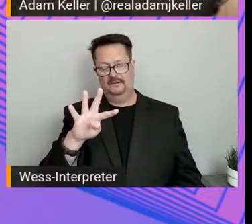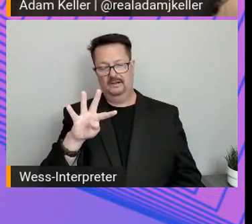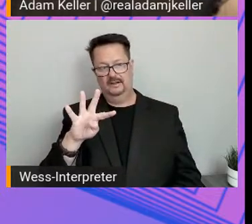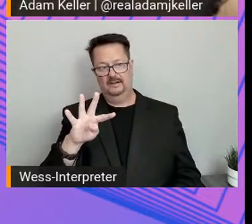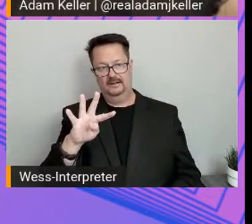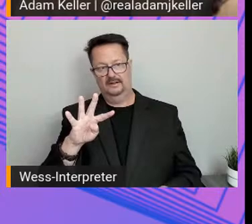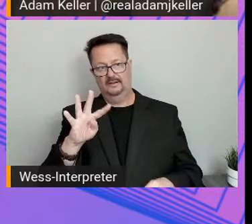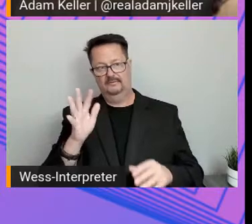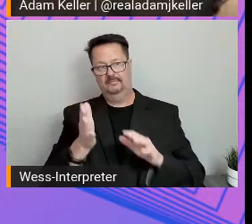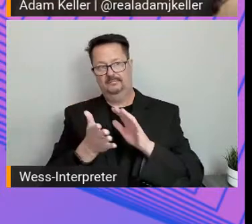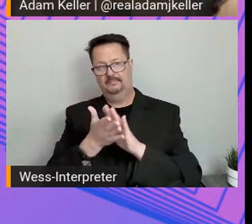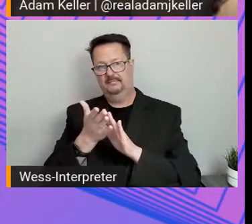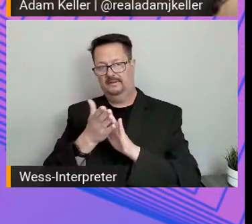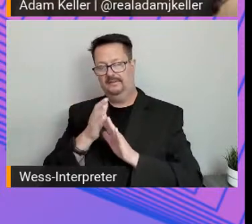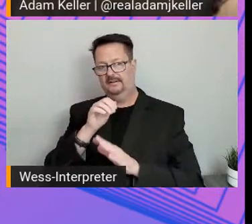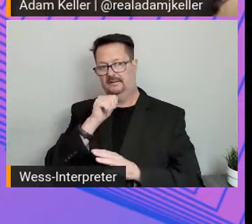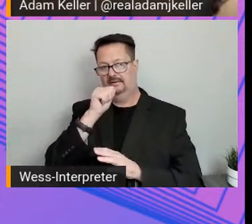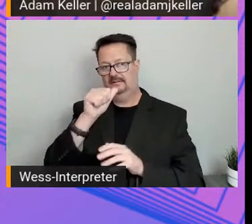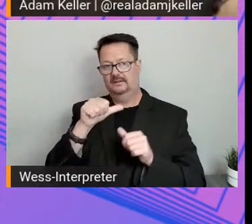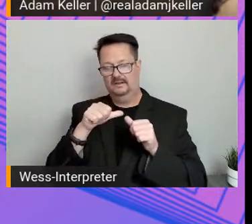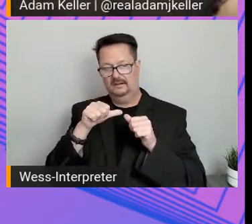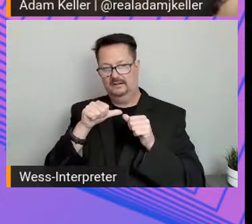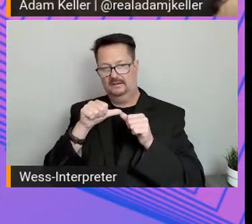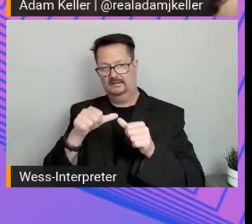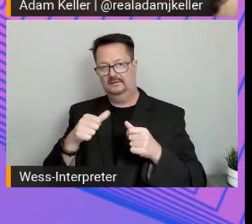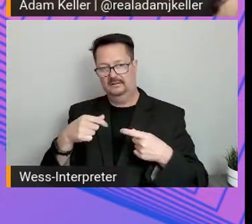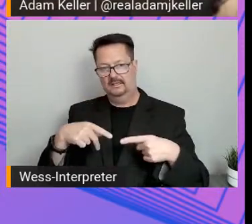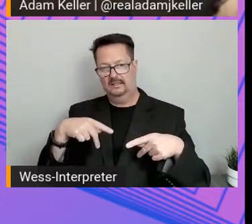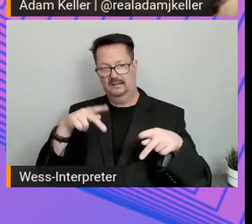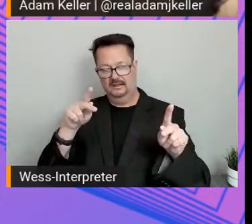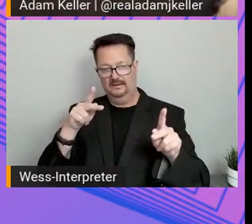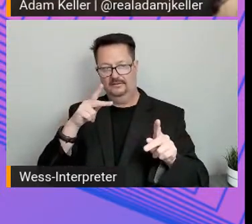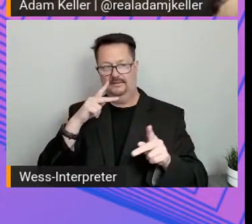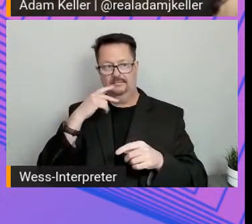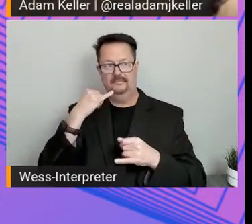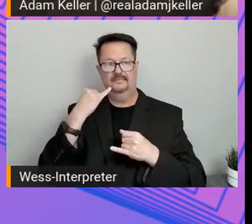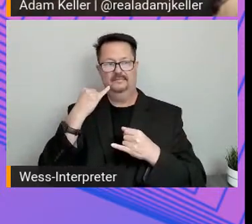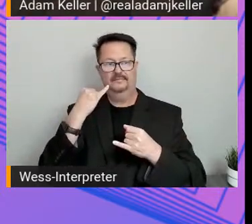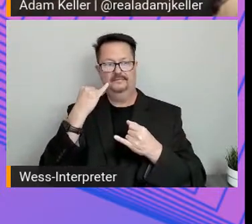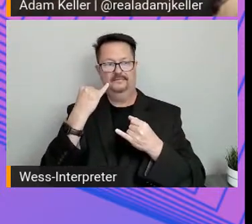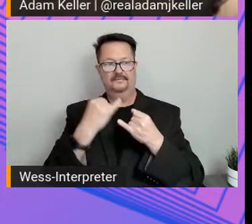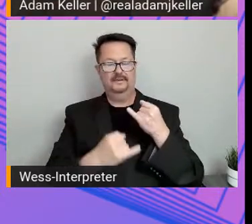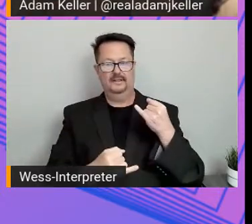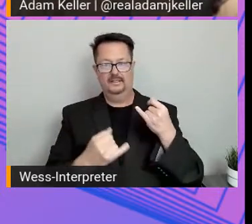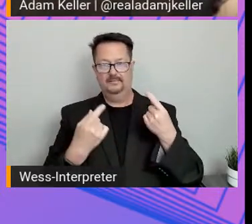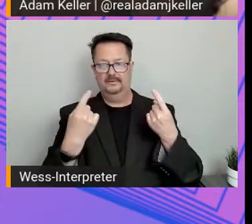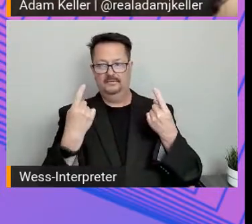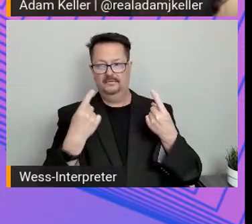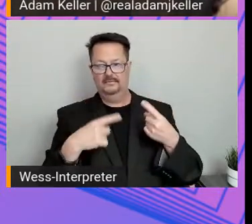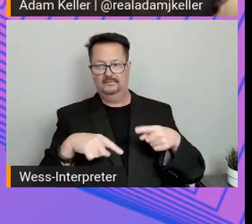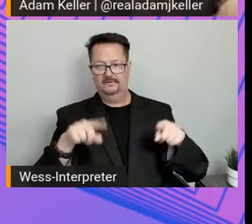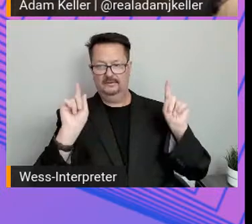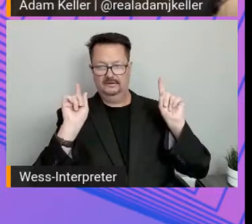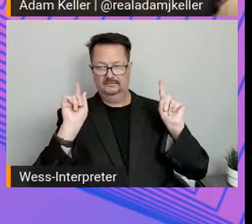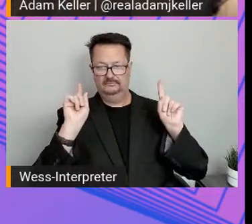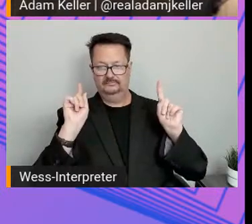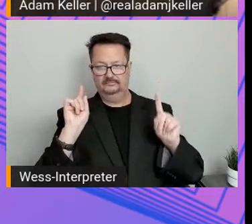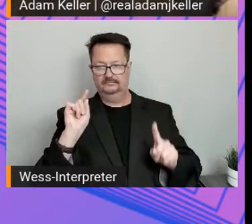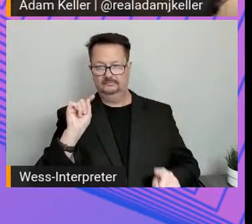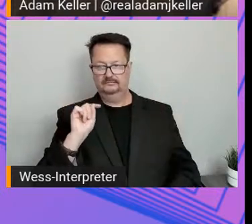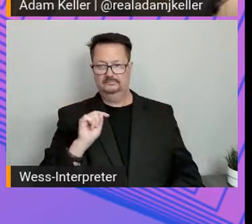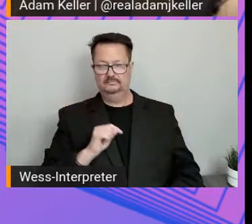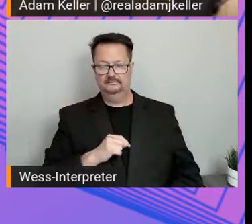made the right call to the summary endpoint. So not only does Copilot give me an opinionated